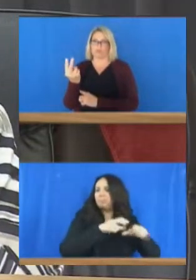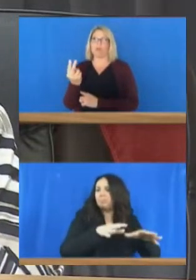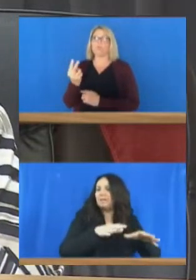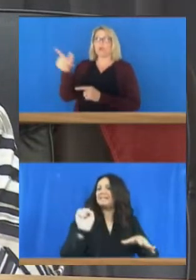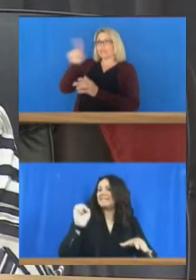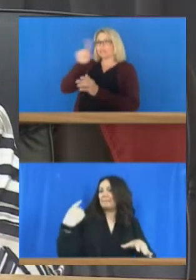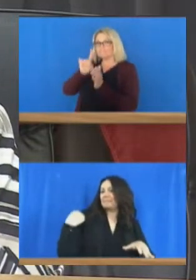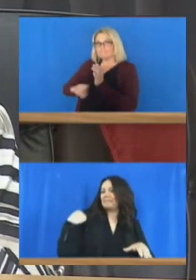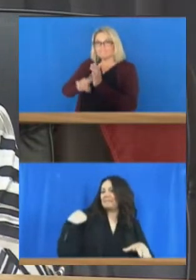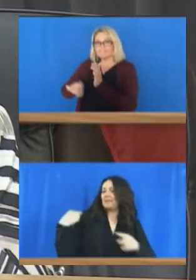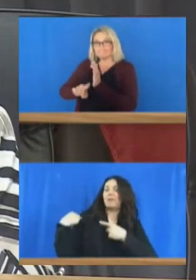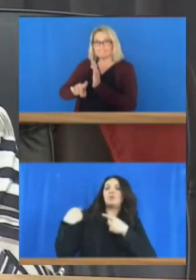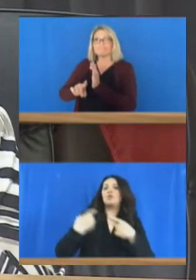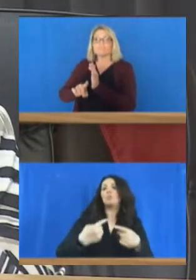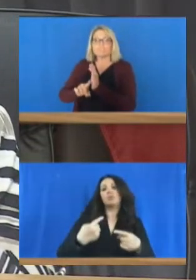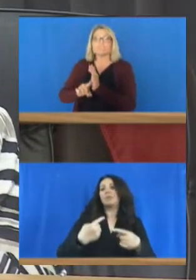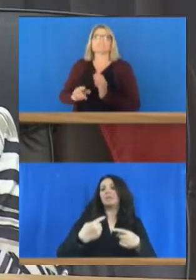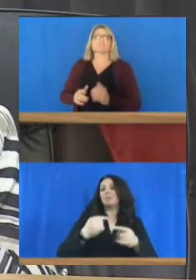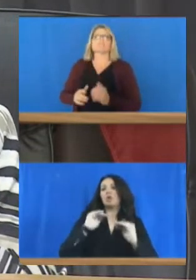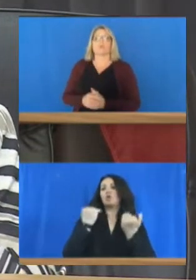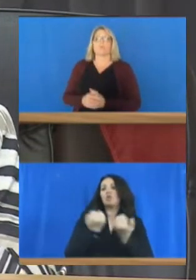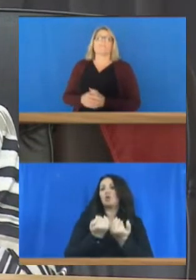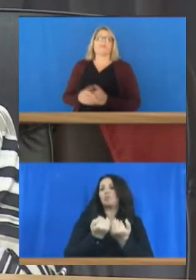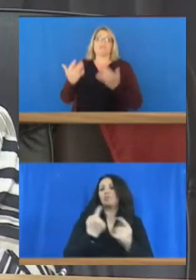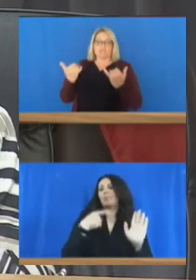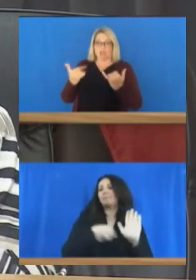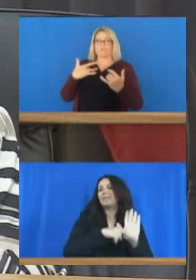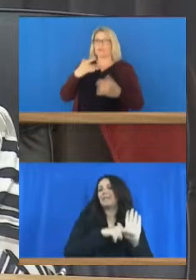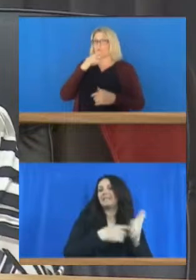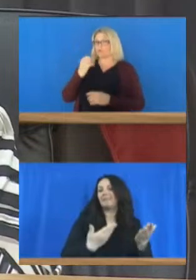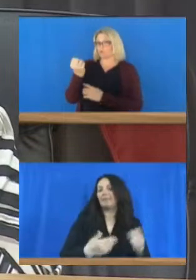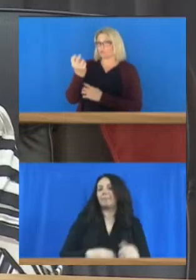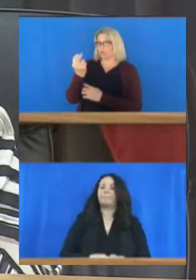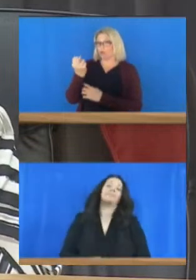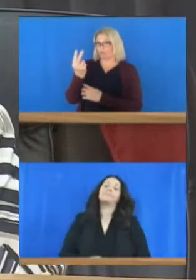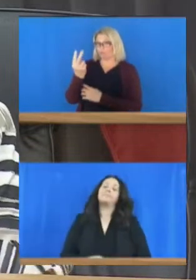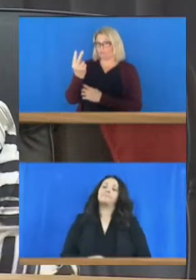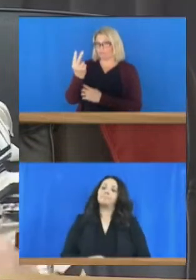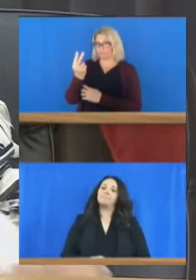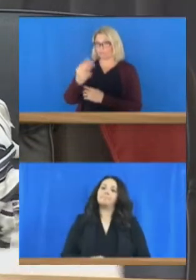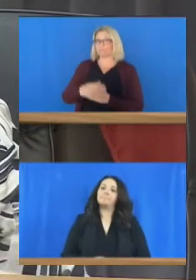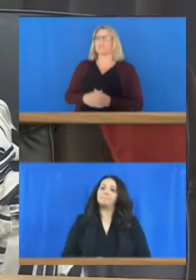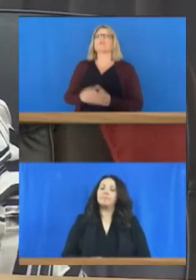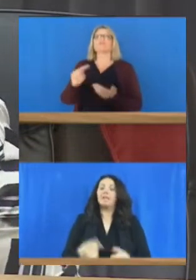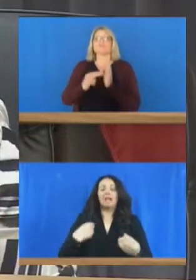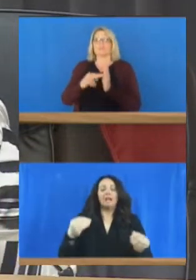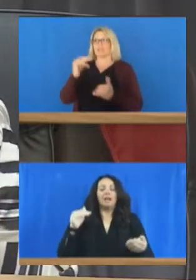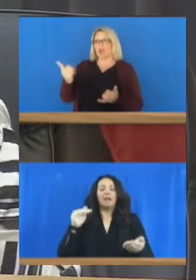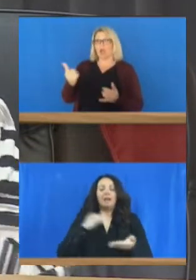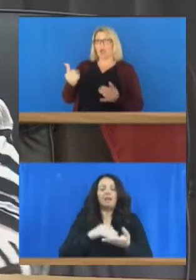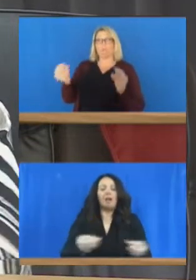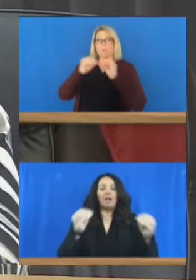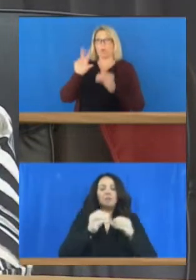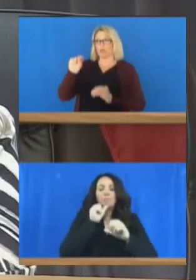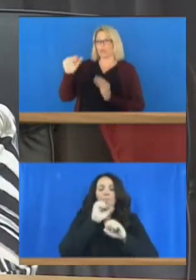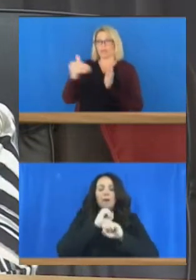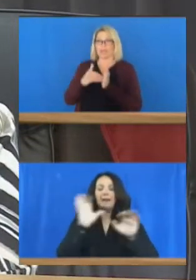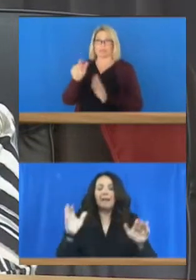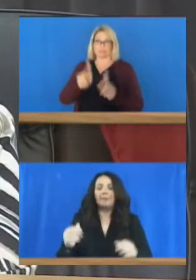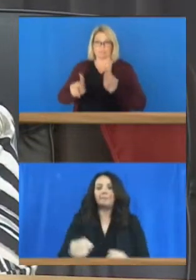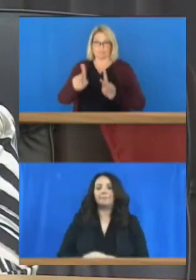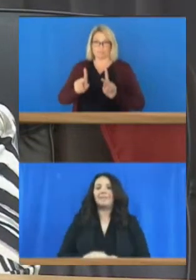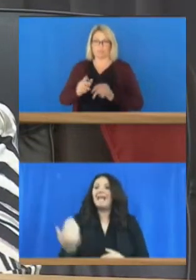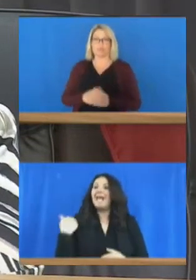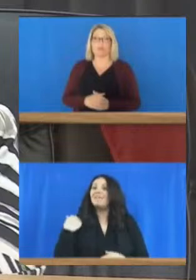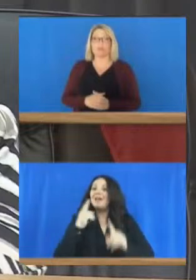Nous continuerons à réaliser des progrès dans notre lutte contre la pandémie de COVID-19. Nous avons encore beaucoup de chemin